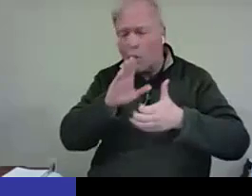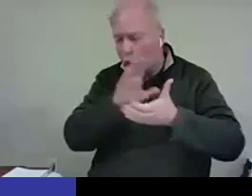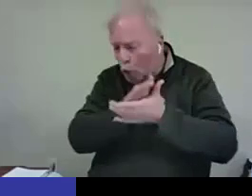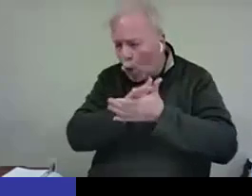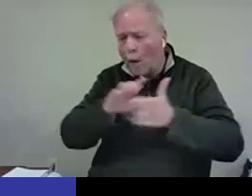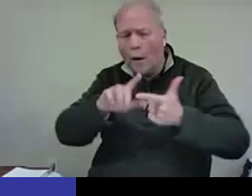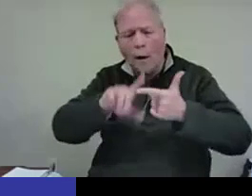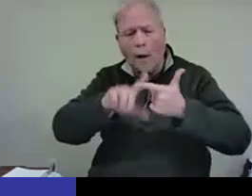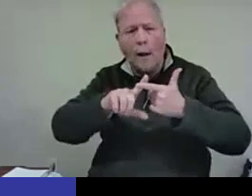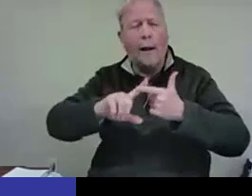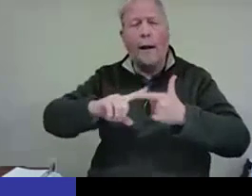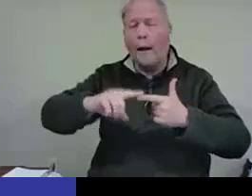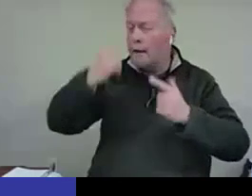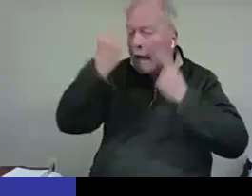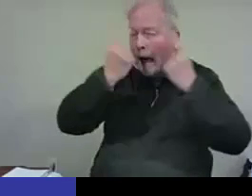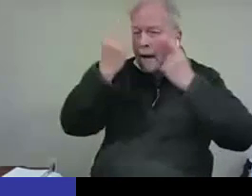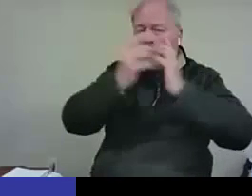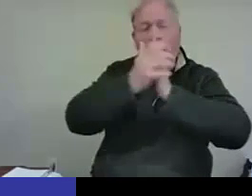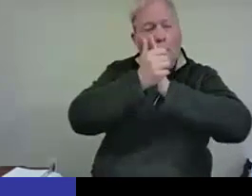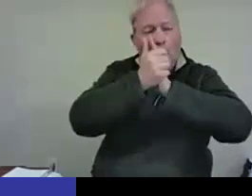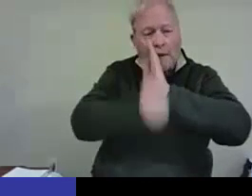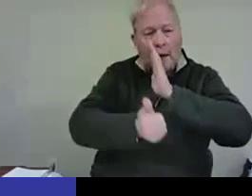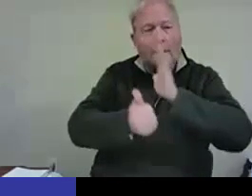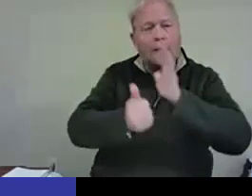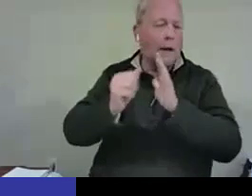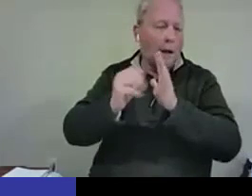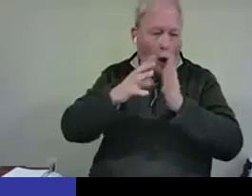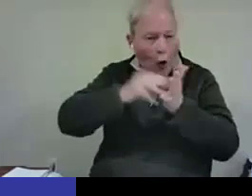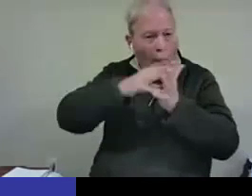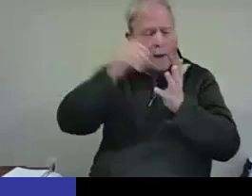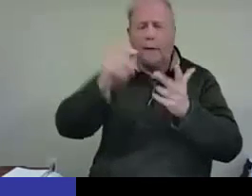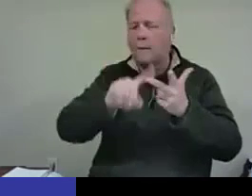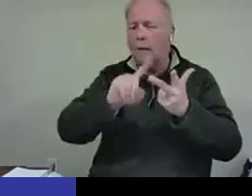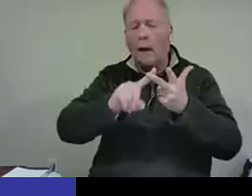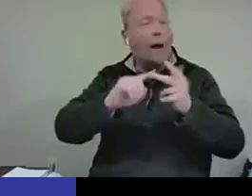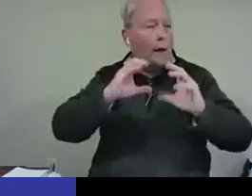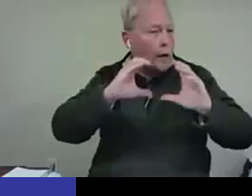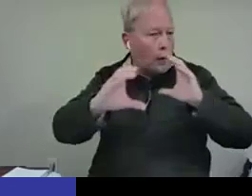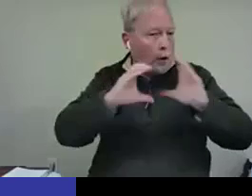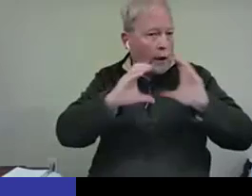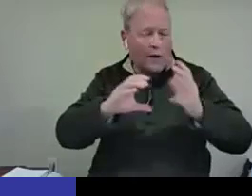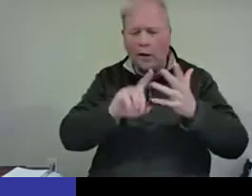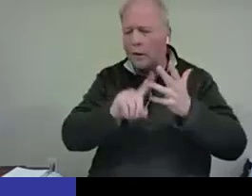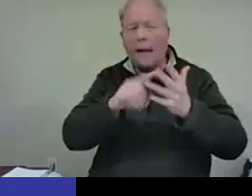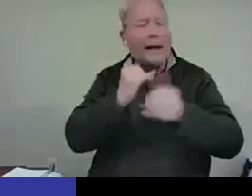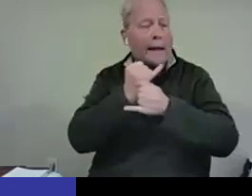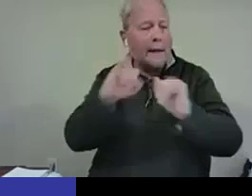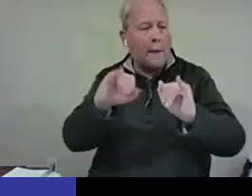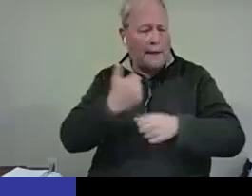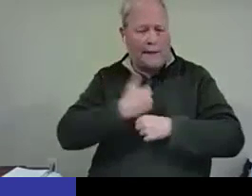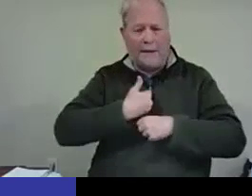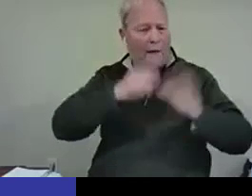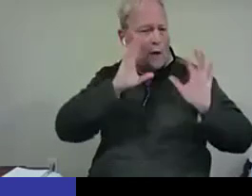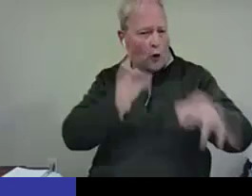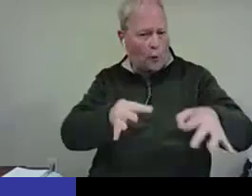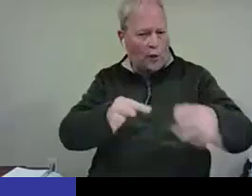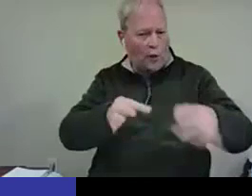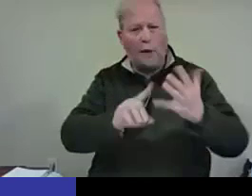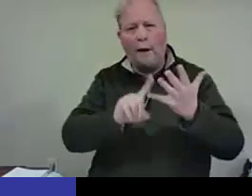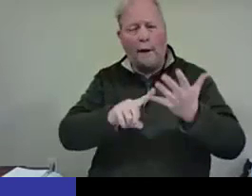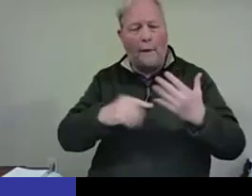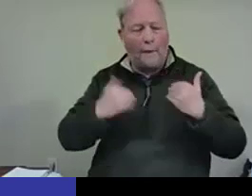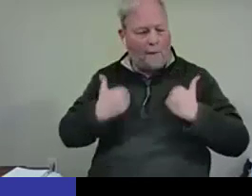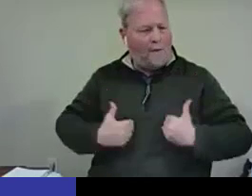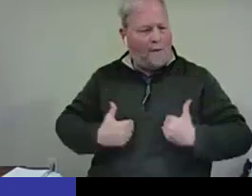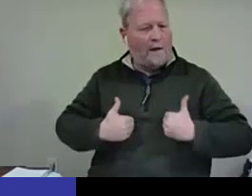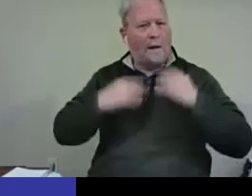cognitive learning, communication, independence and self-determination, physical and health, or social